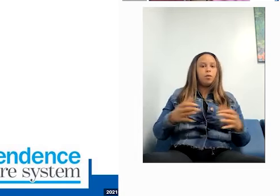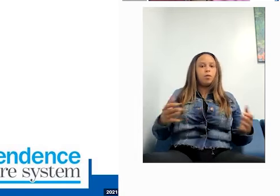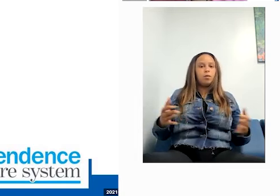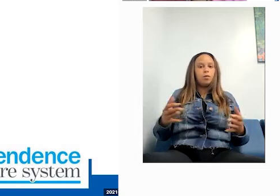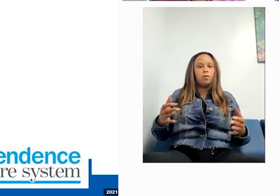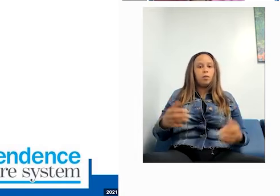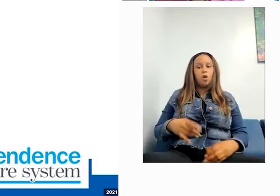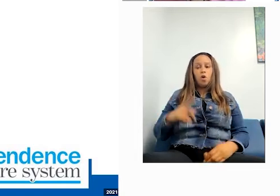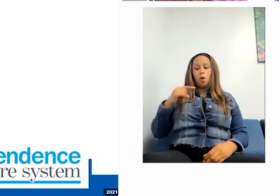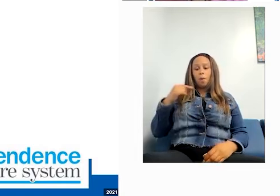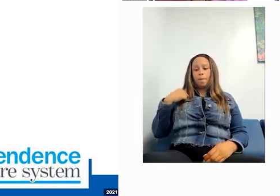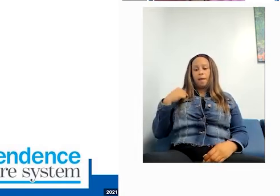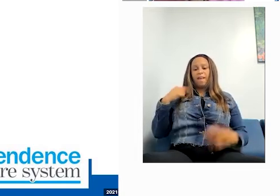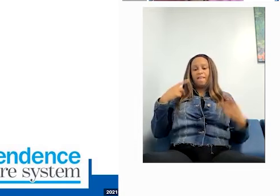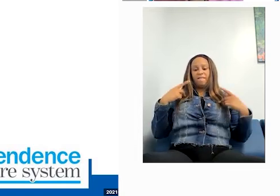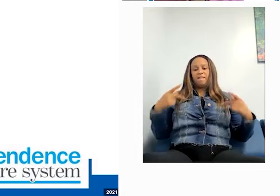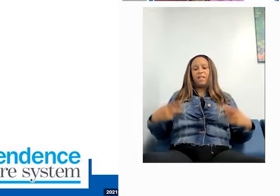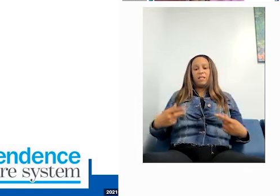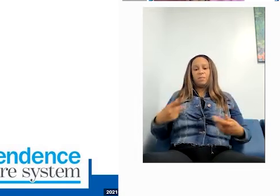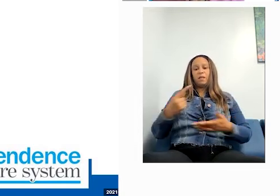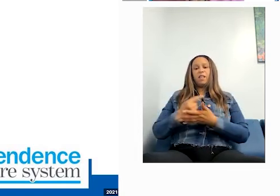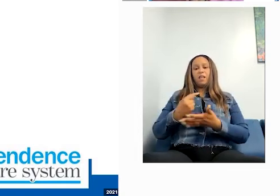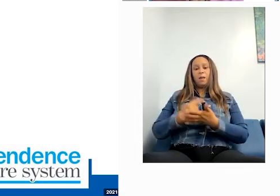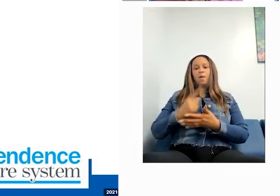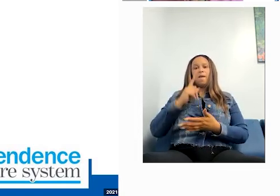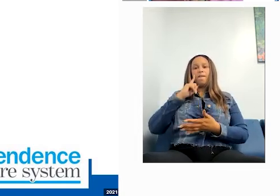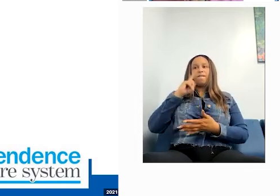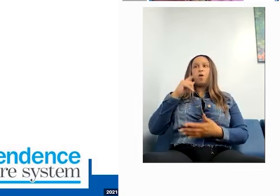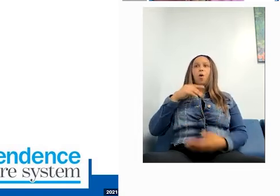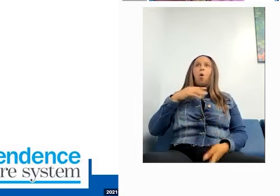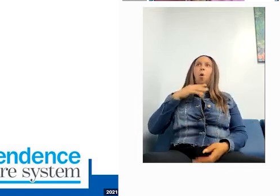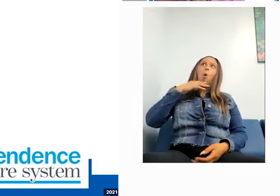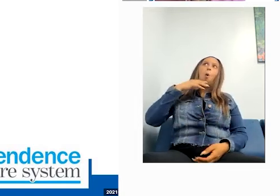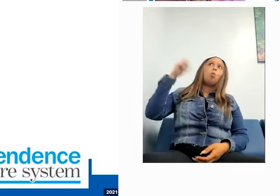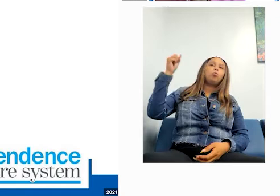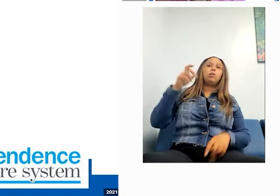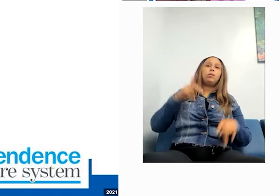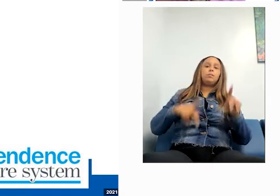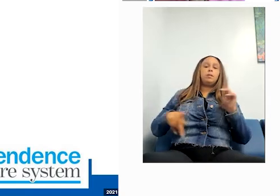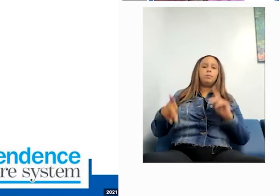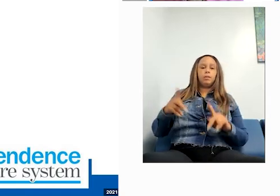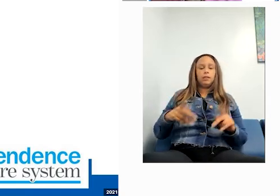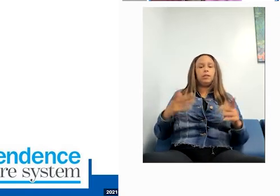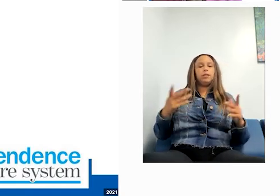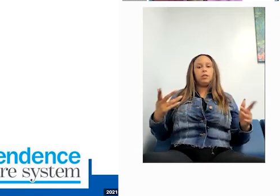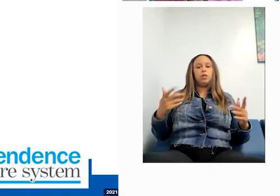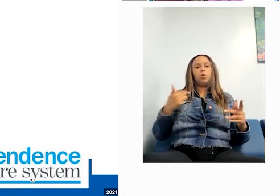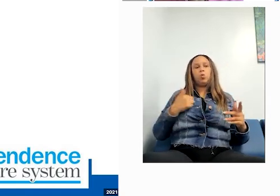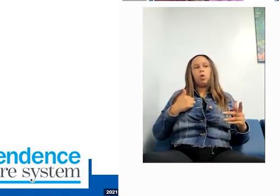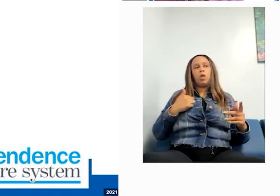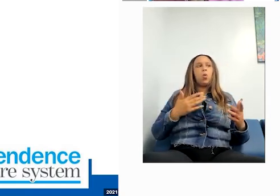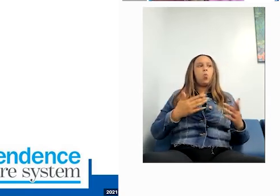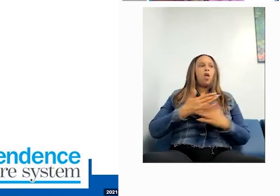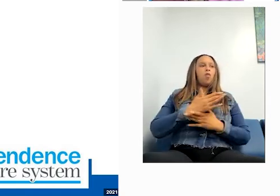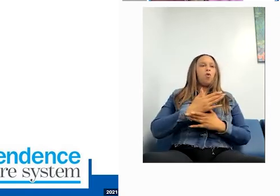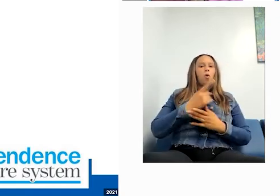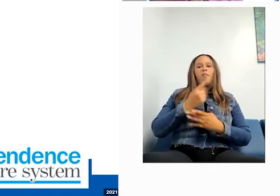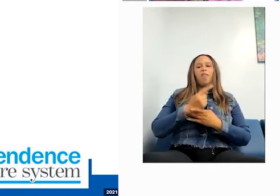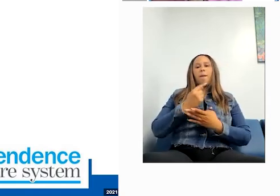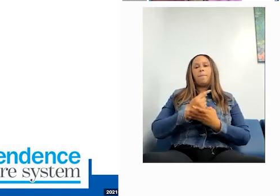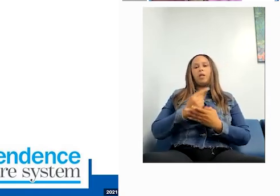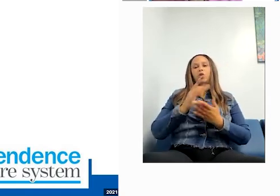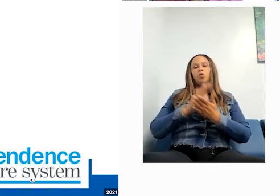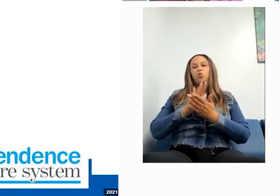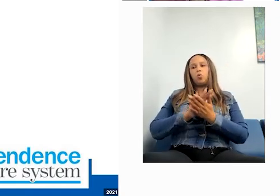physical therapist of advanced age, we went through therapy school, and there